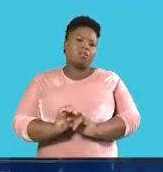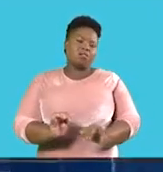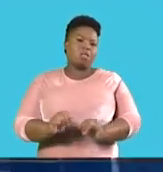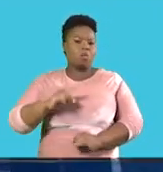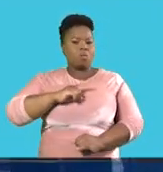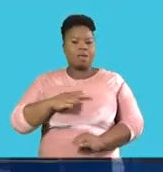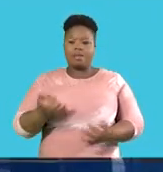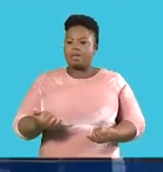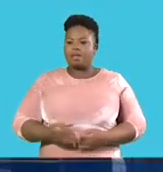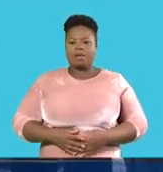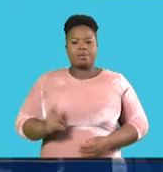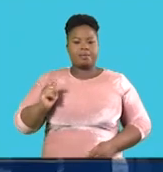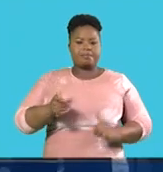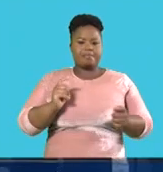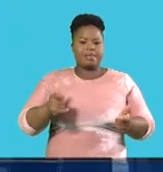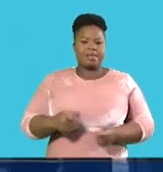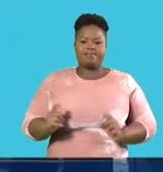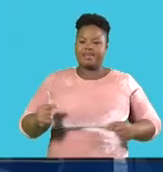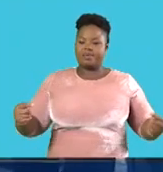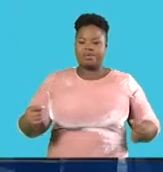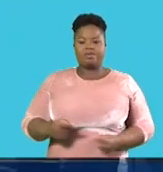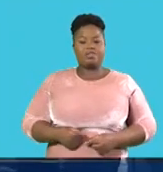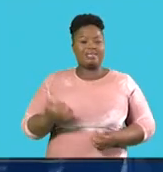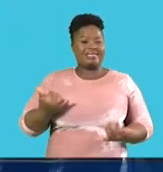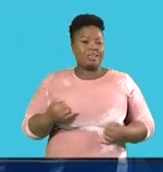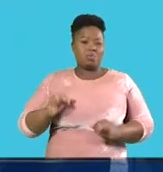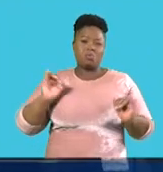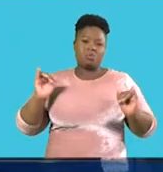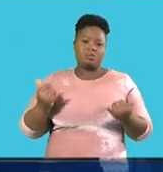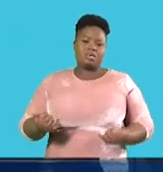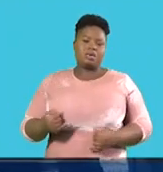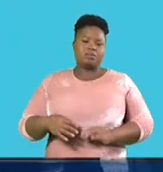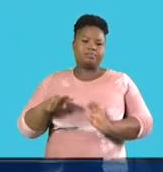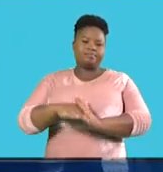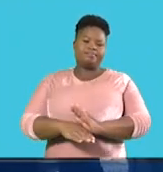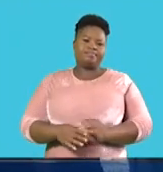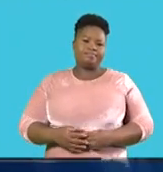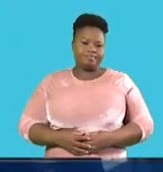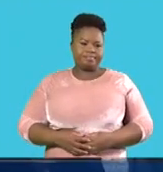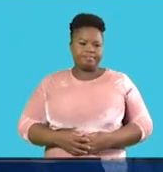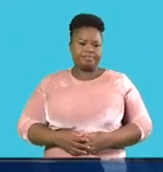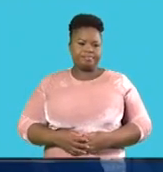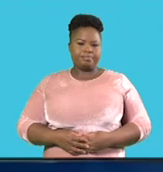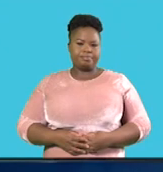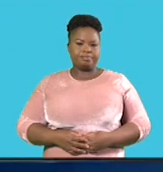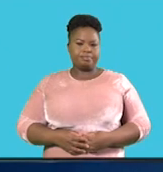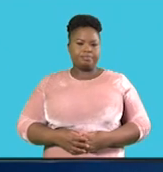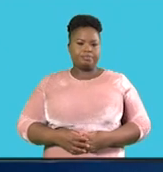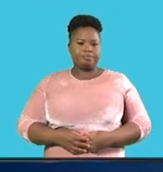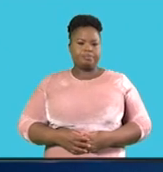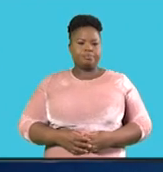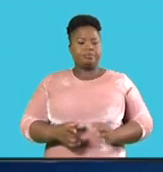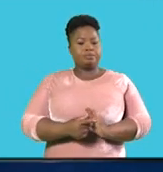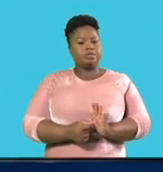she's been unable to pay for her car and that it has caused her to retrogress a lot. 27